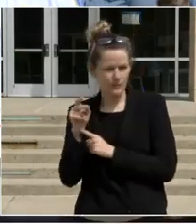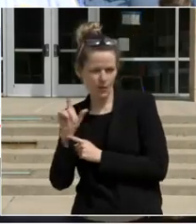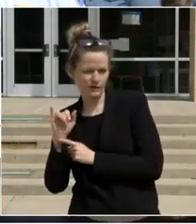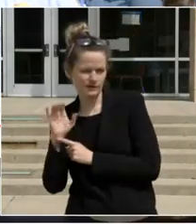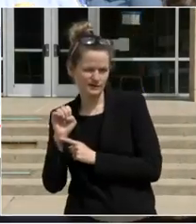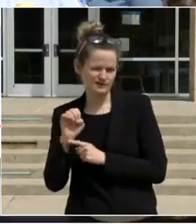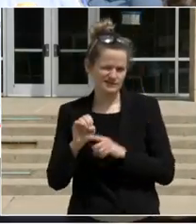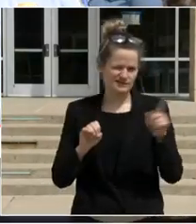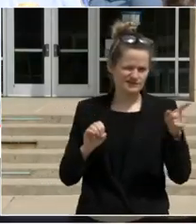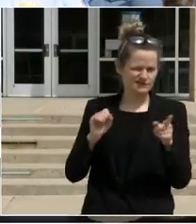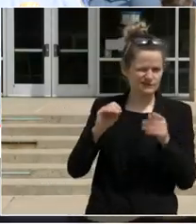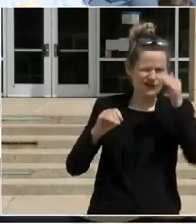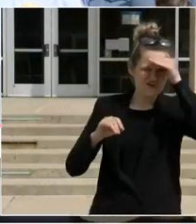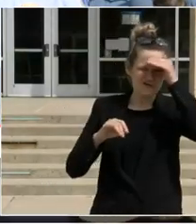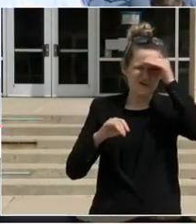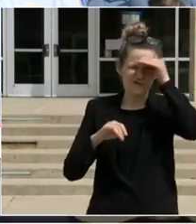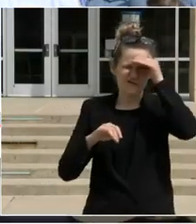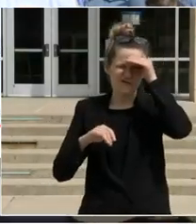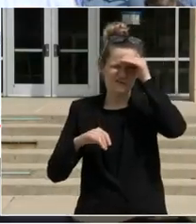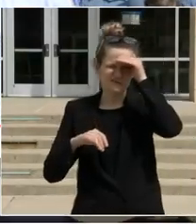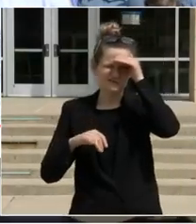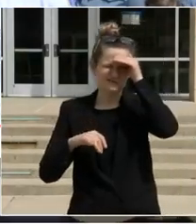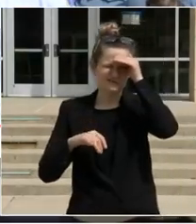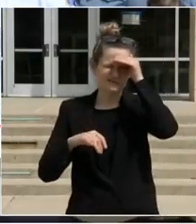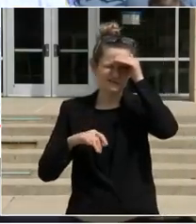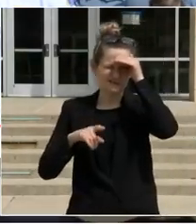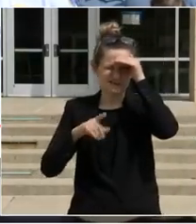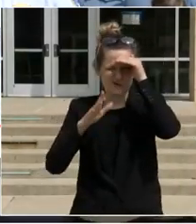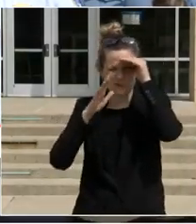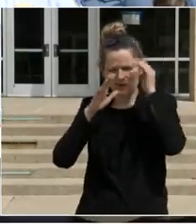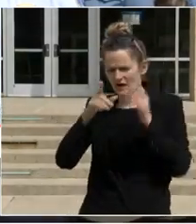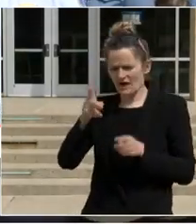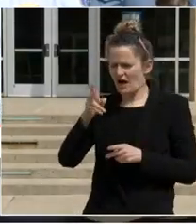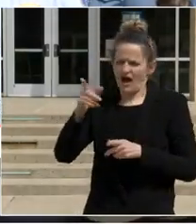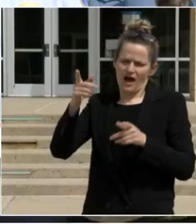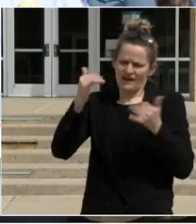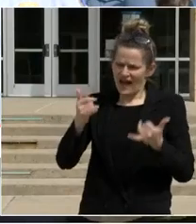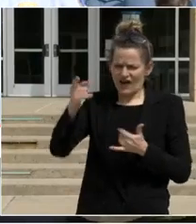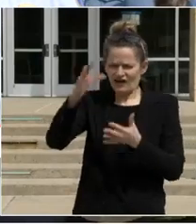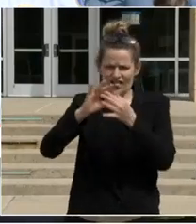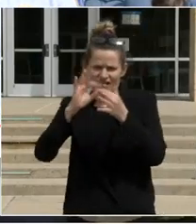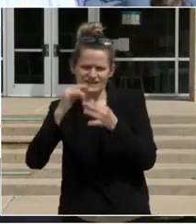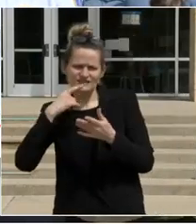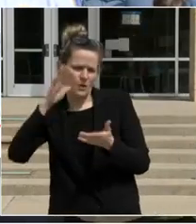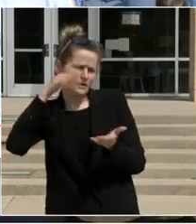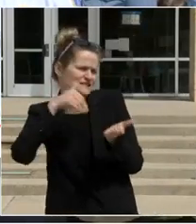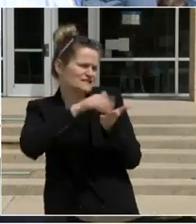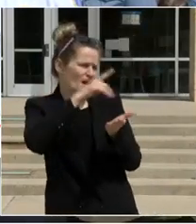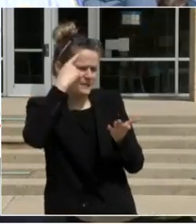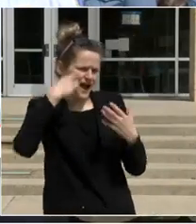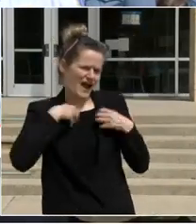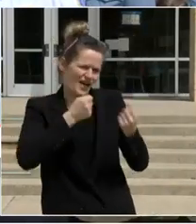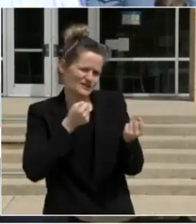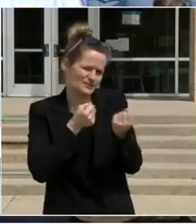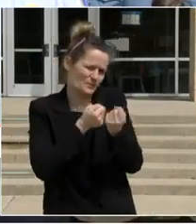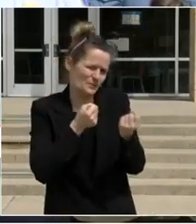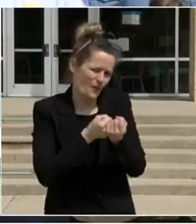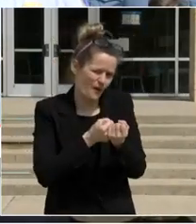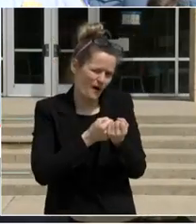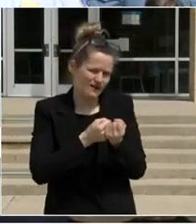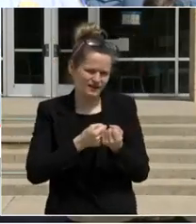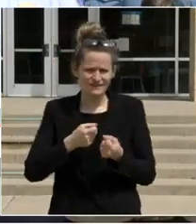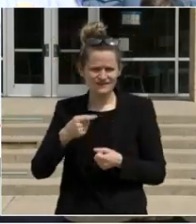health support instead of sending the police. And it's true. We can send more mental health providers on police calls,